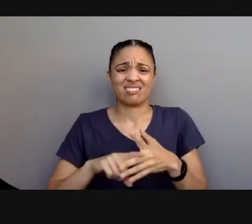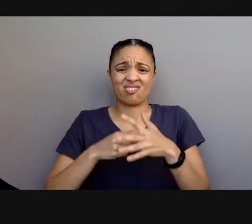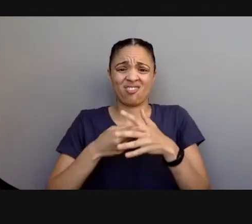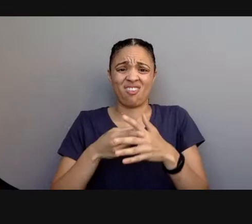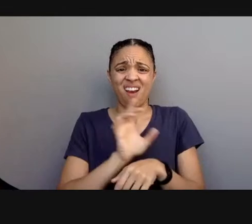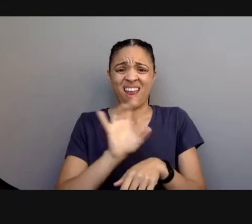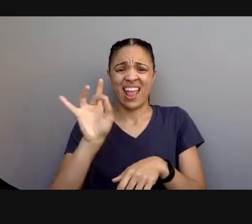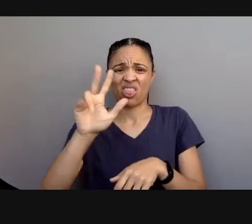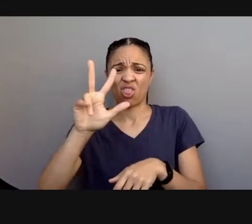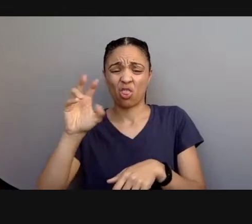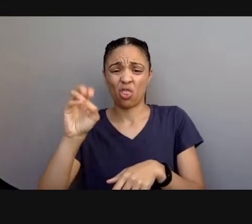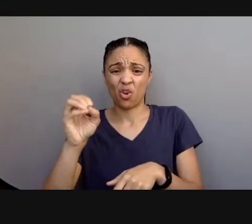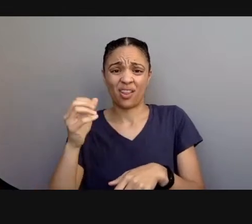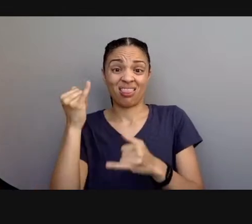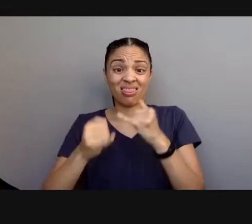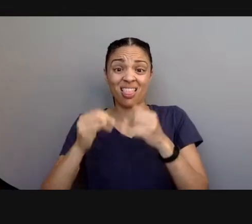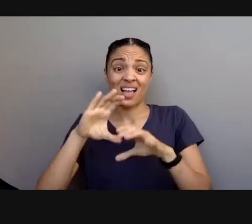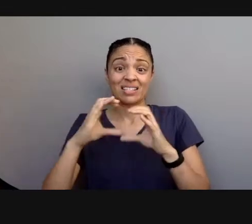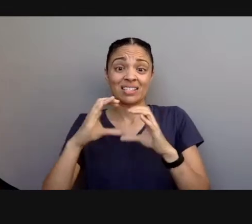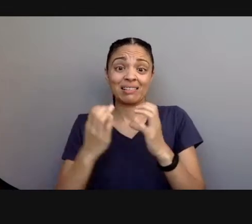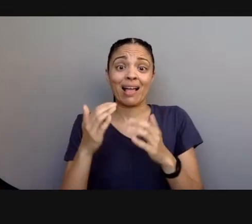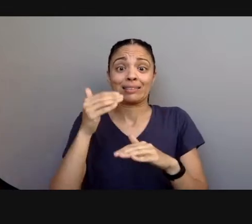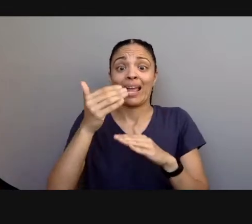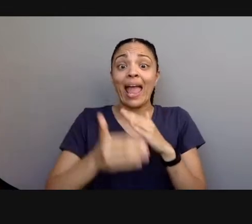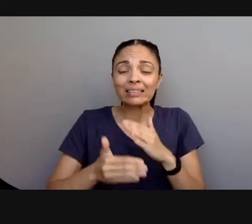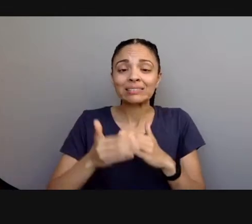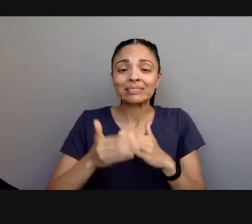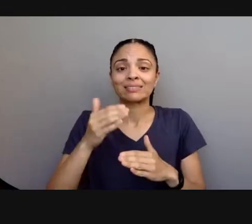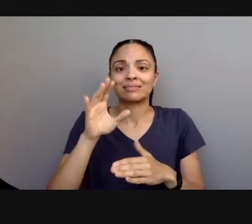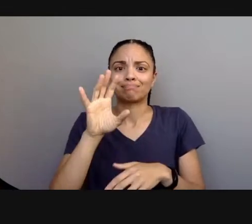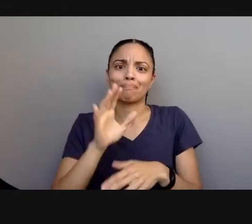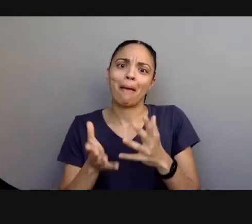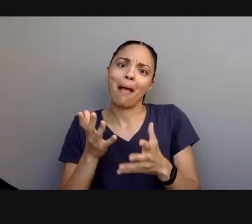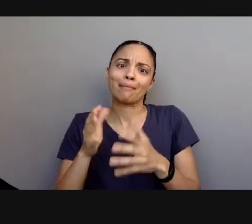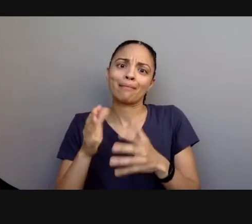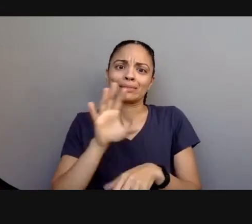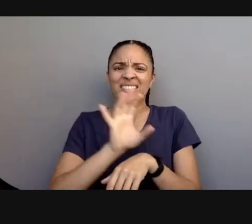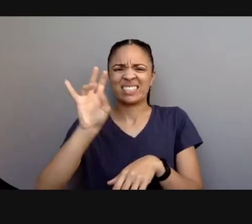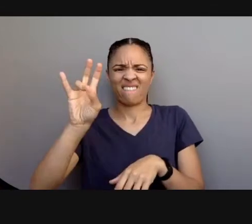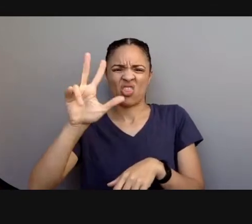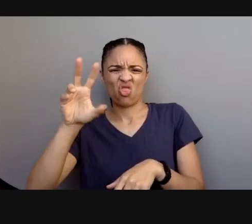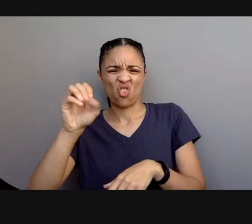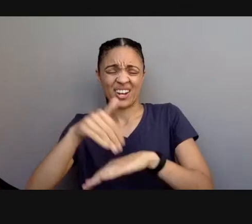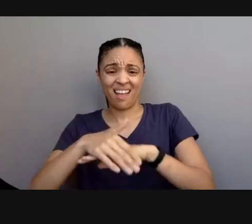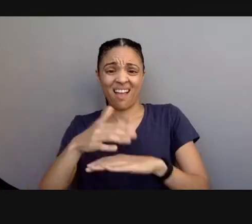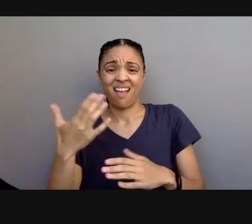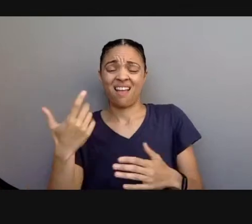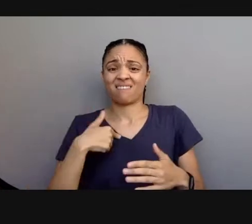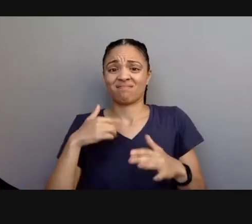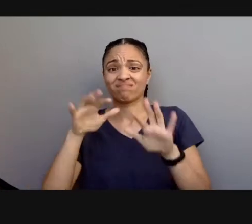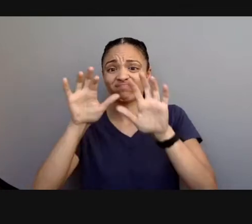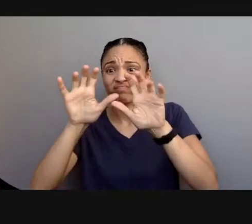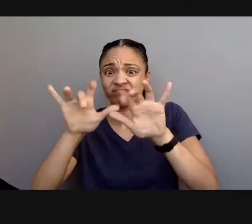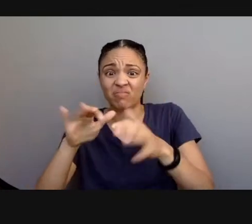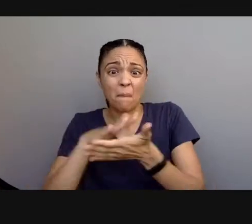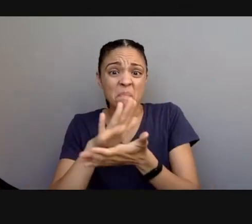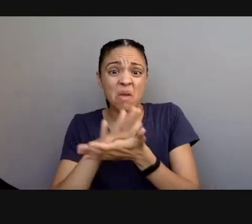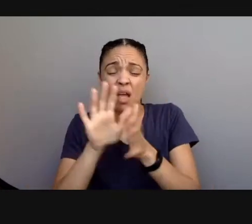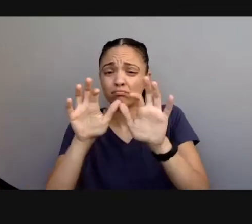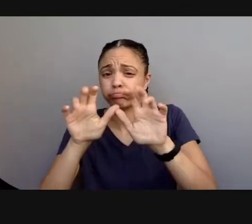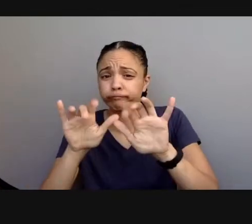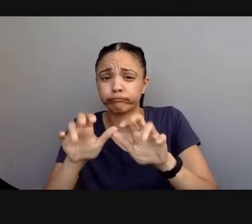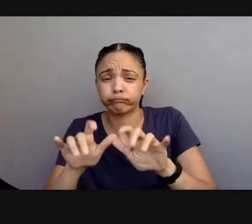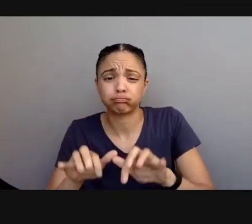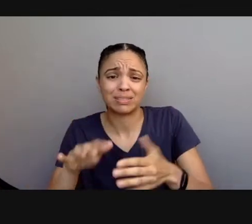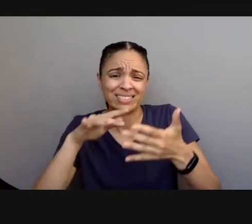o'clock at night. And then I'd have to go home and write papers all night and do it again every day. So it's just, I got pushed full steam ahead